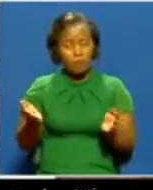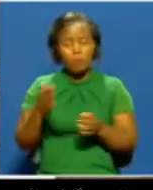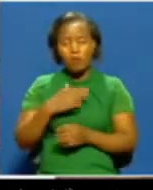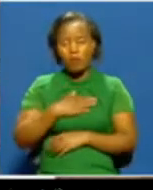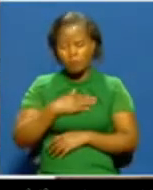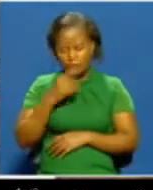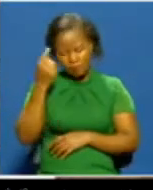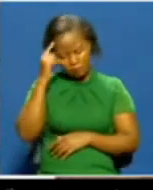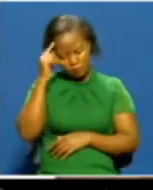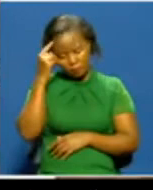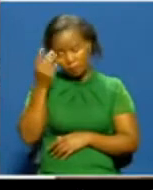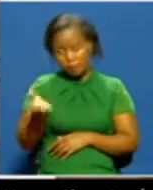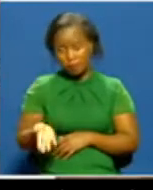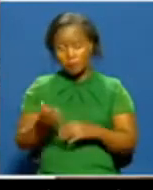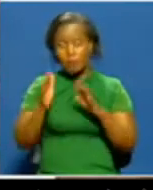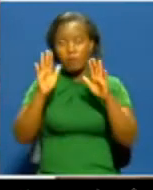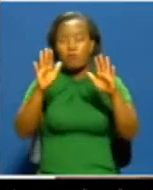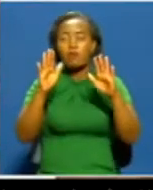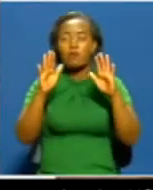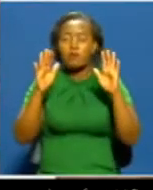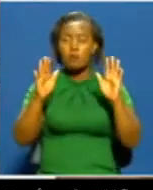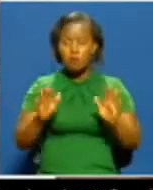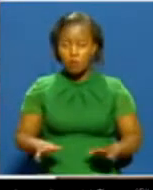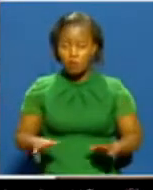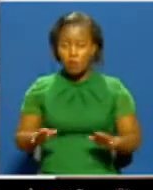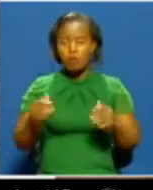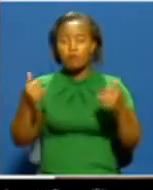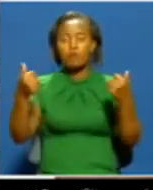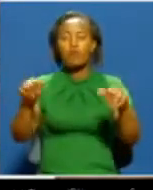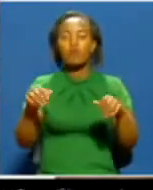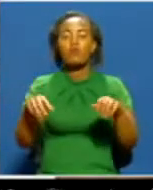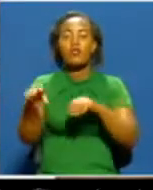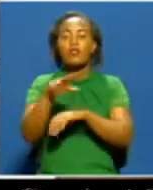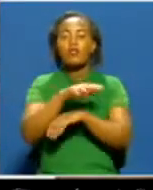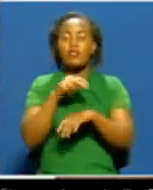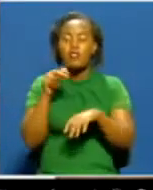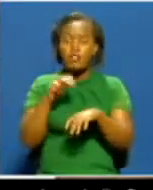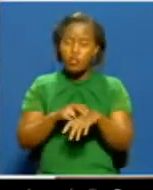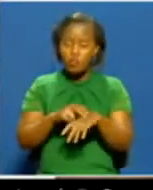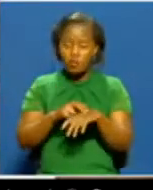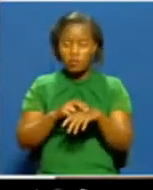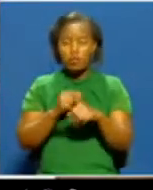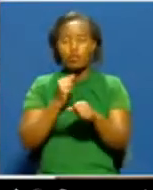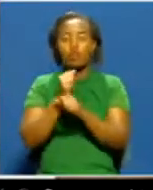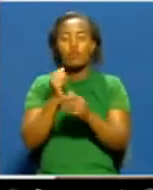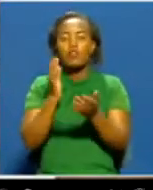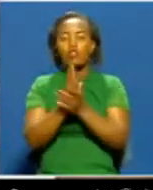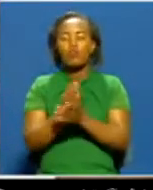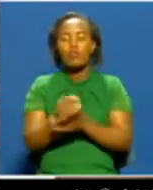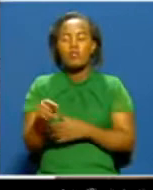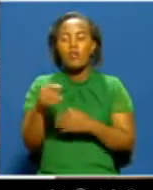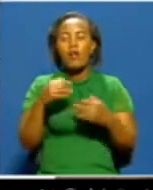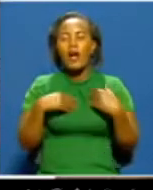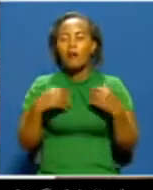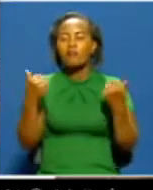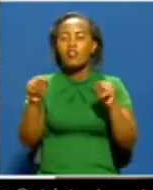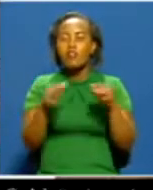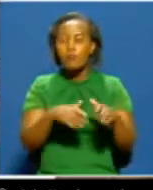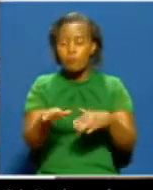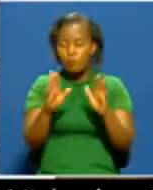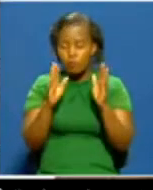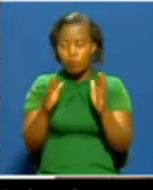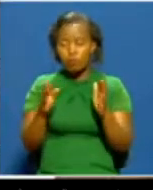it is important for any nation taking any measures outside of the WHO